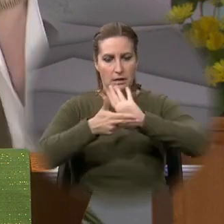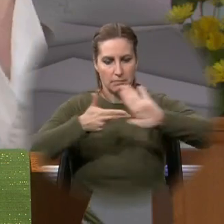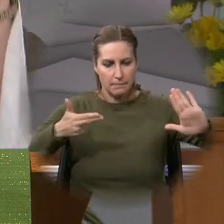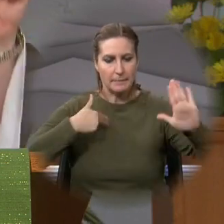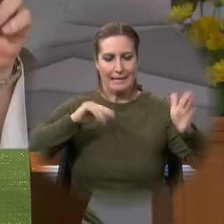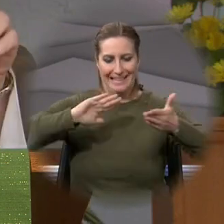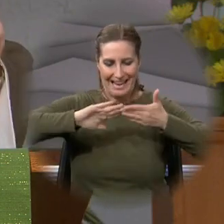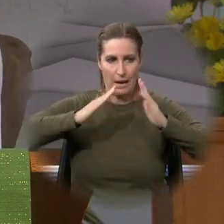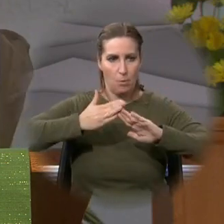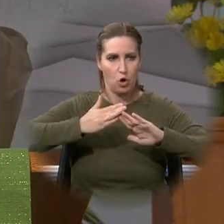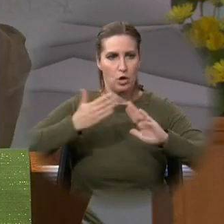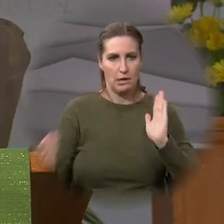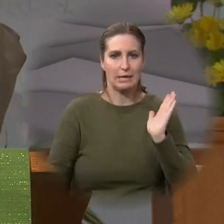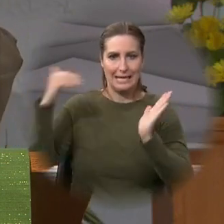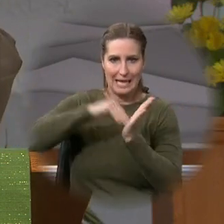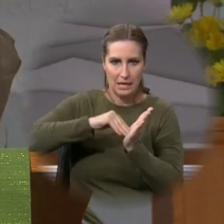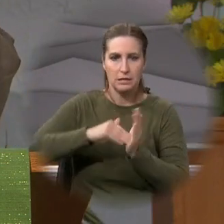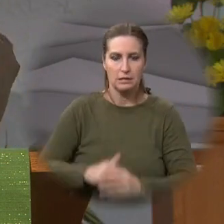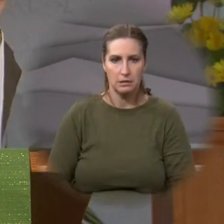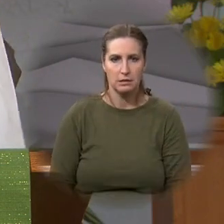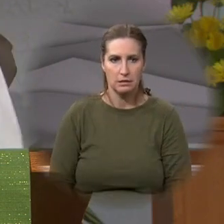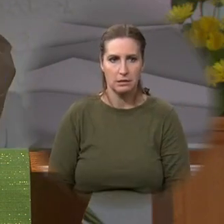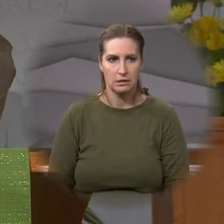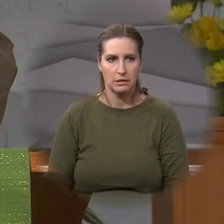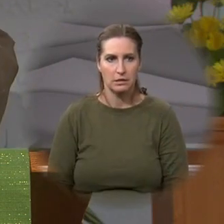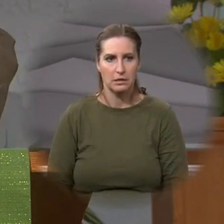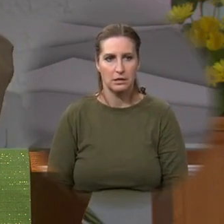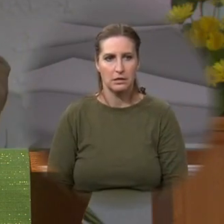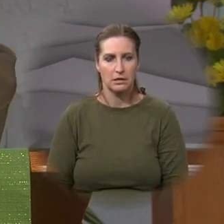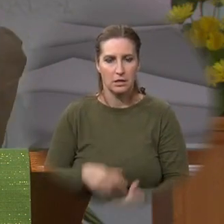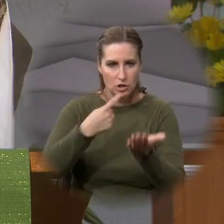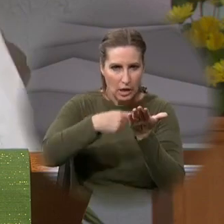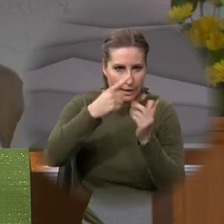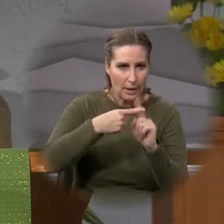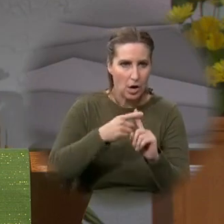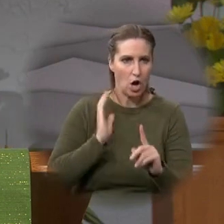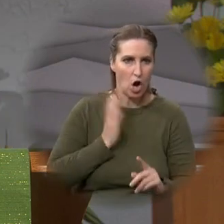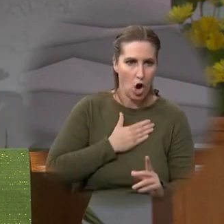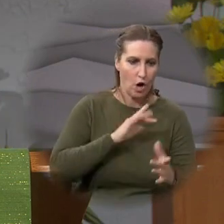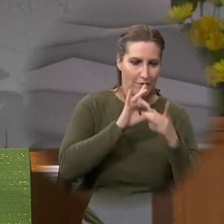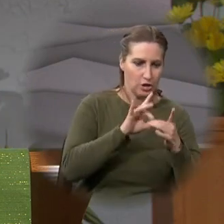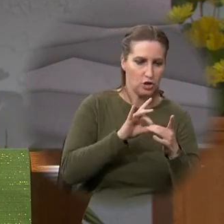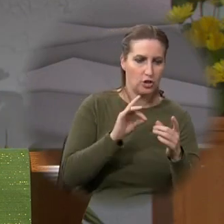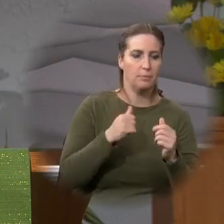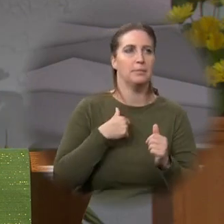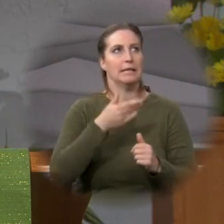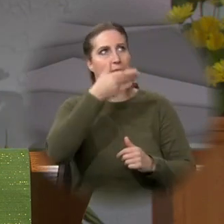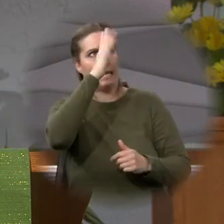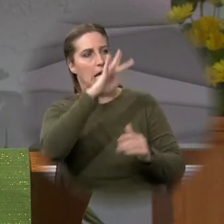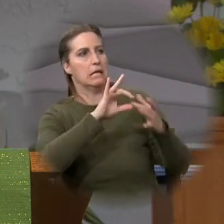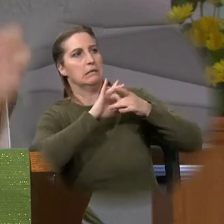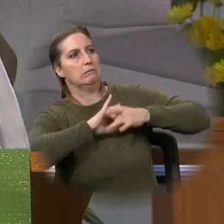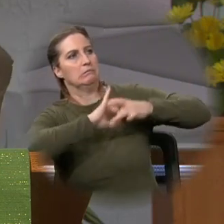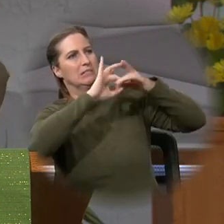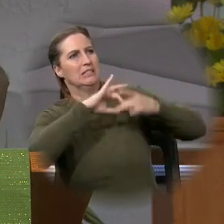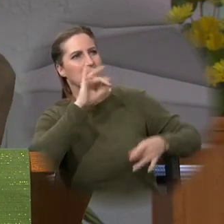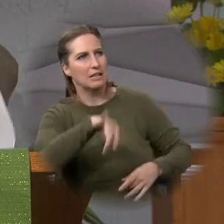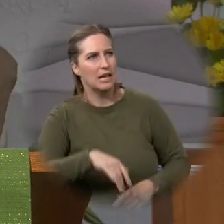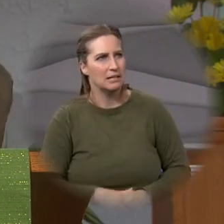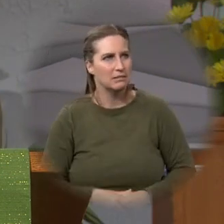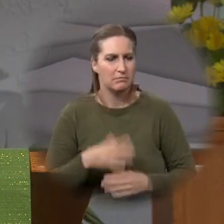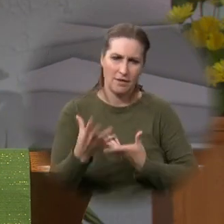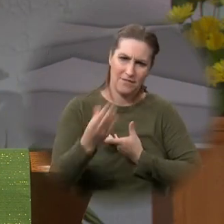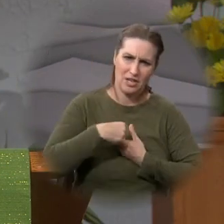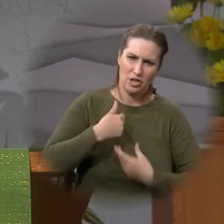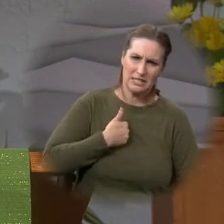It redefined the relationship between us and God and within